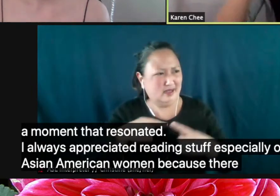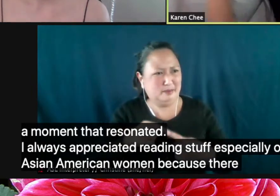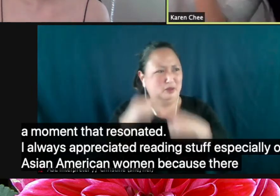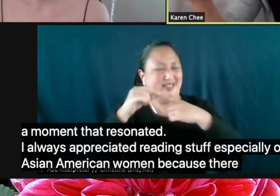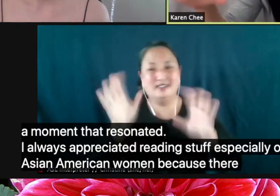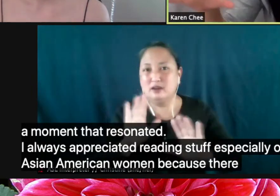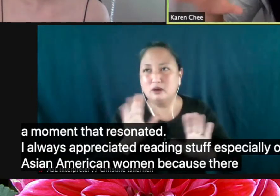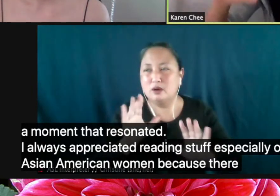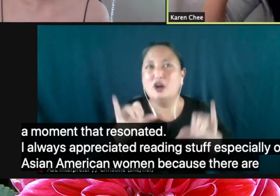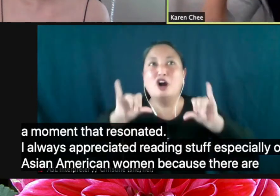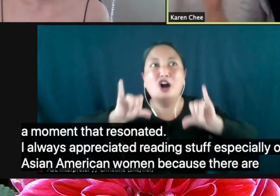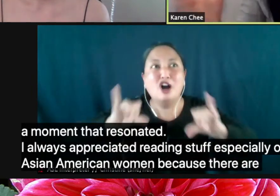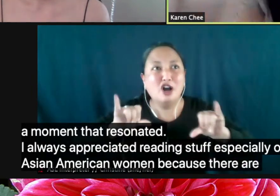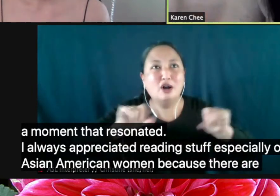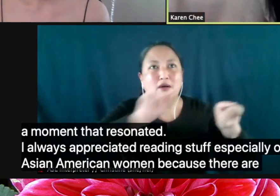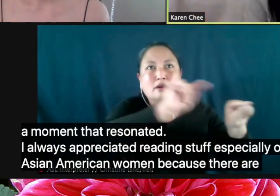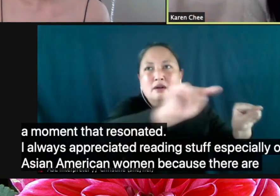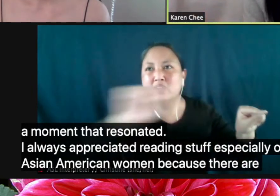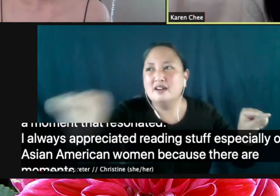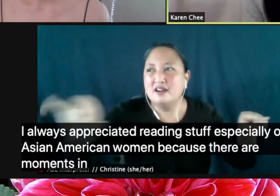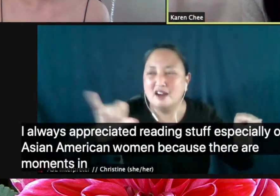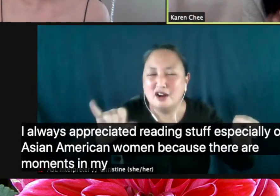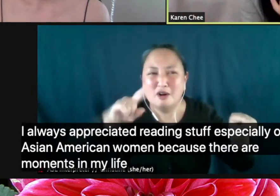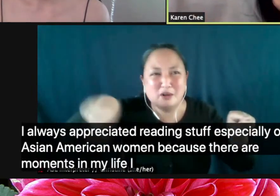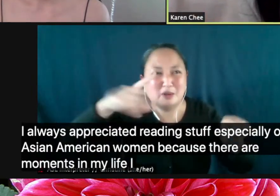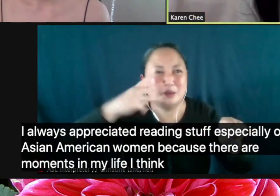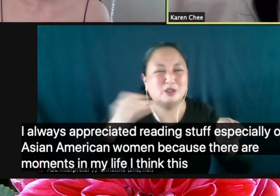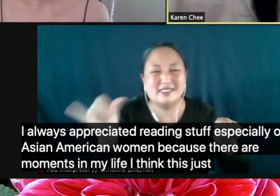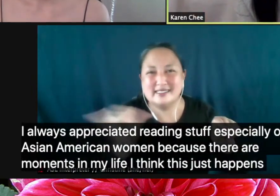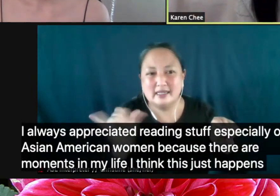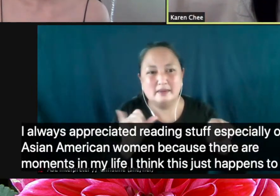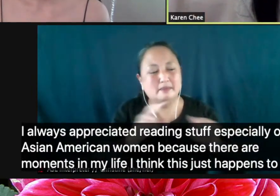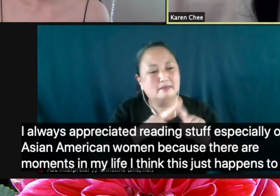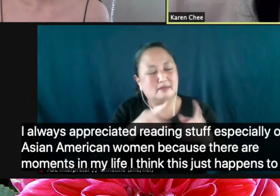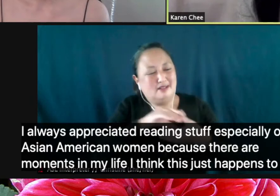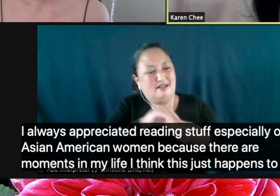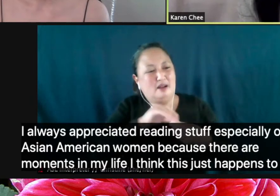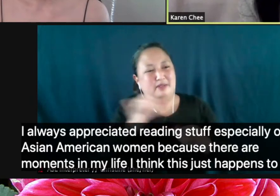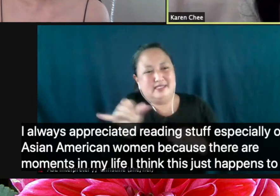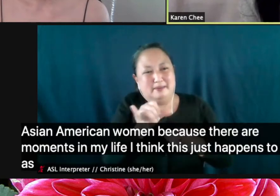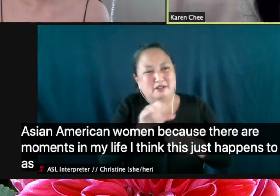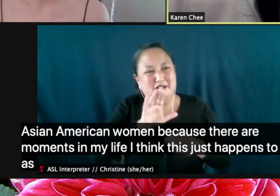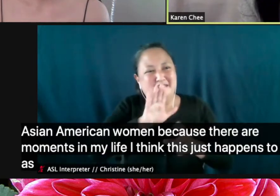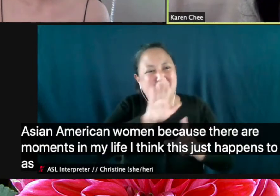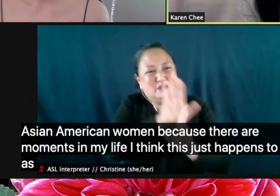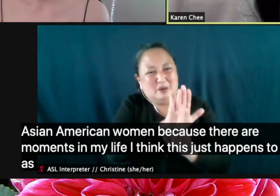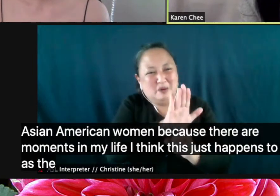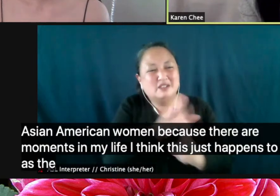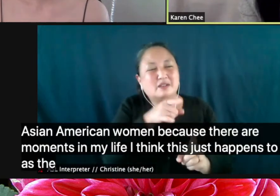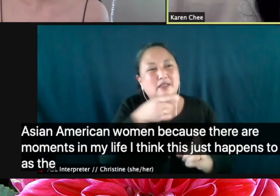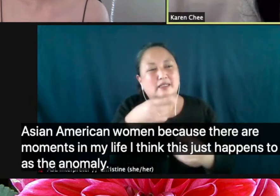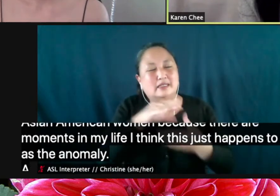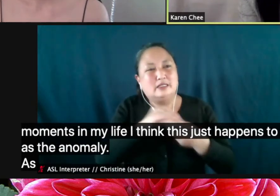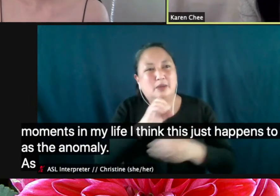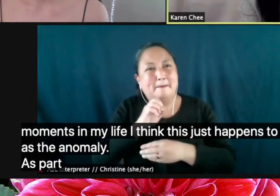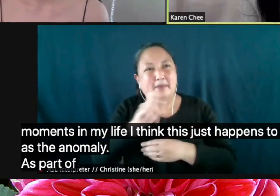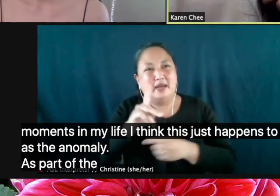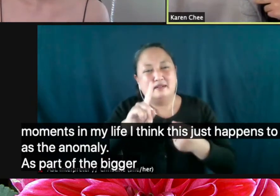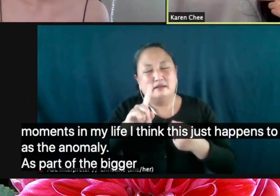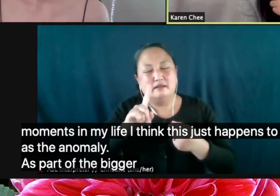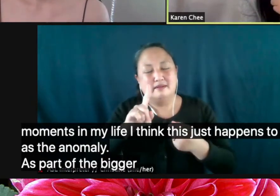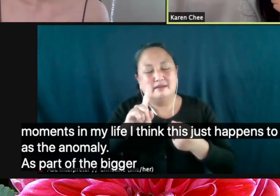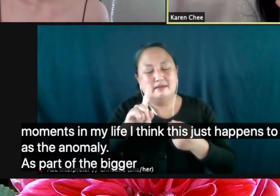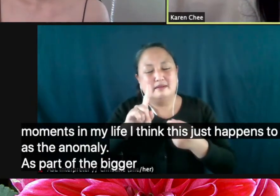realize I'm like part of a bigger culture that experiences it. But she said something similar to what you're saying, where when she went back to, or when she